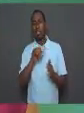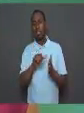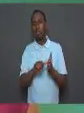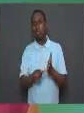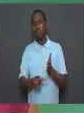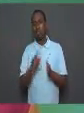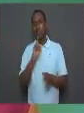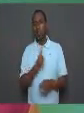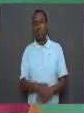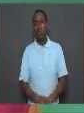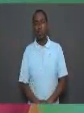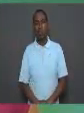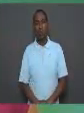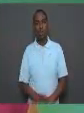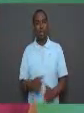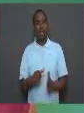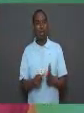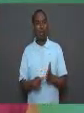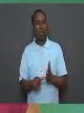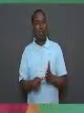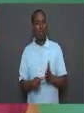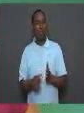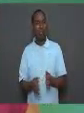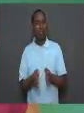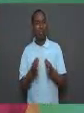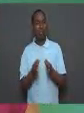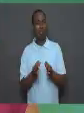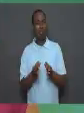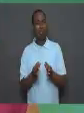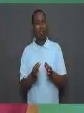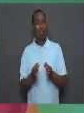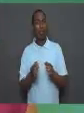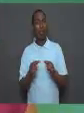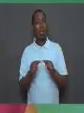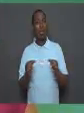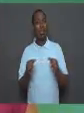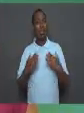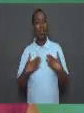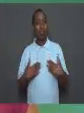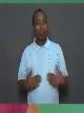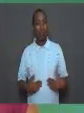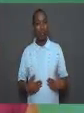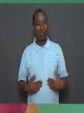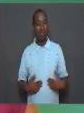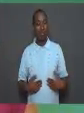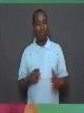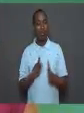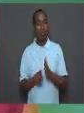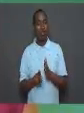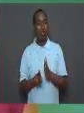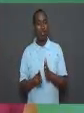is typically treated by administering antibiotics to get rid of the parasite.